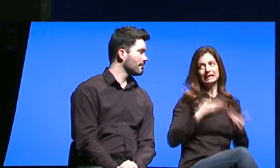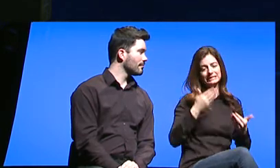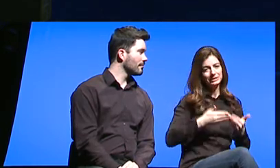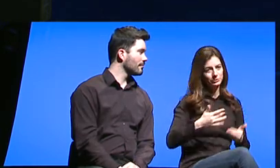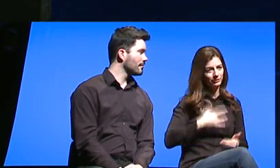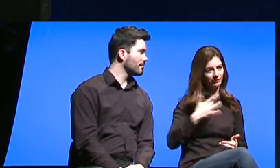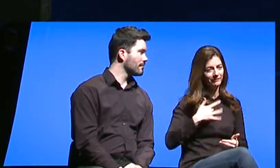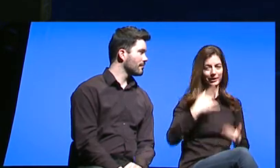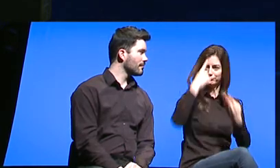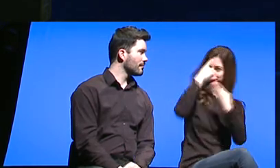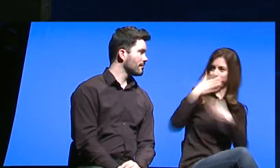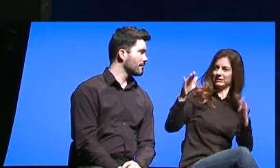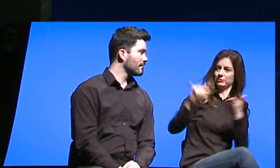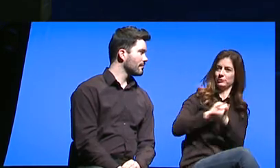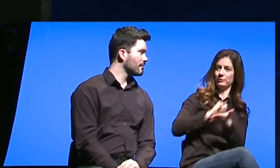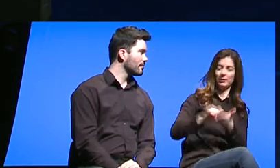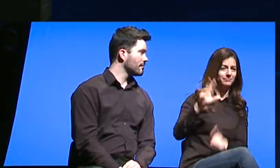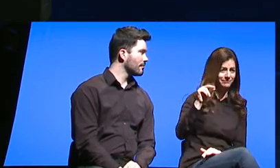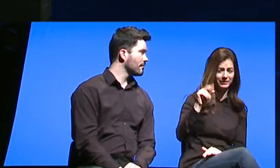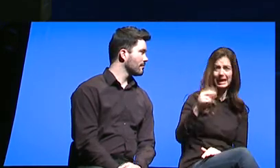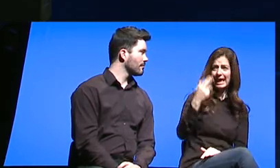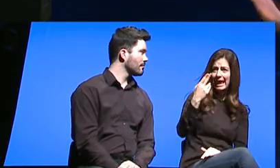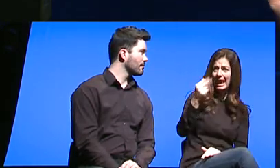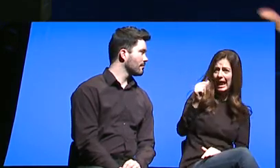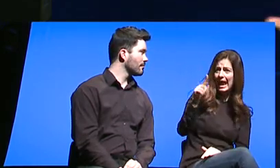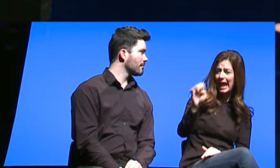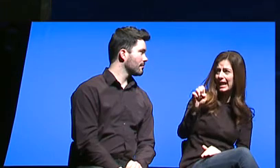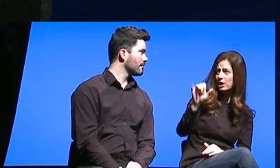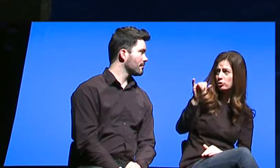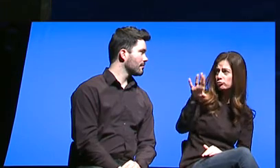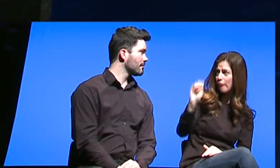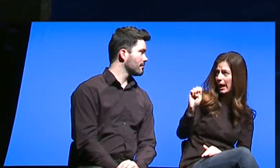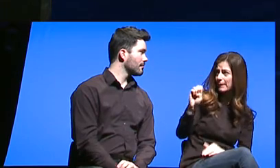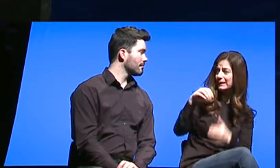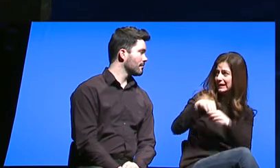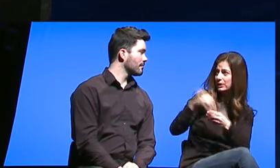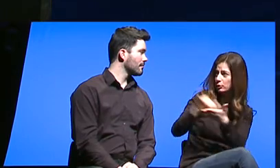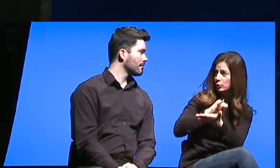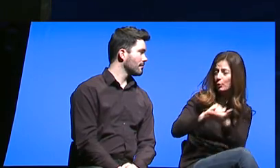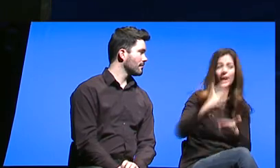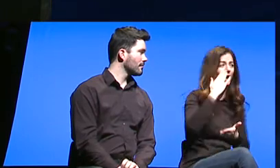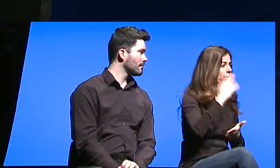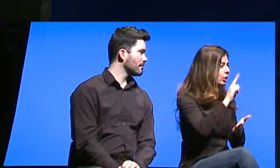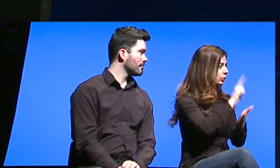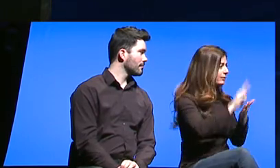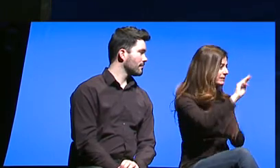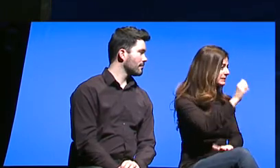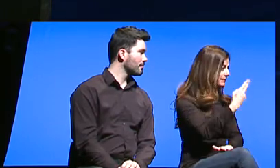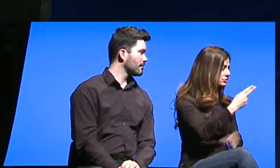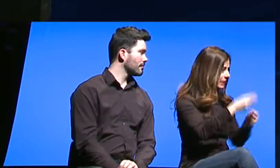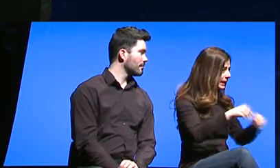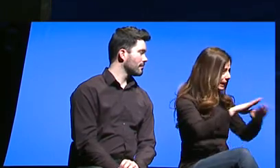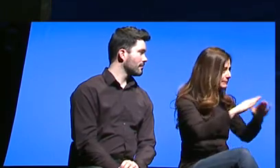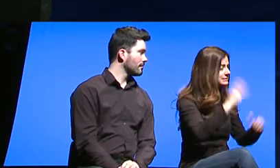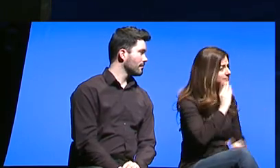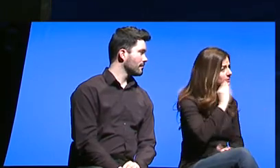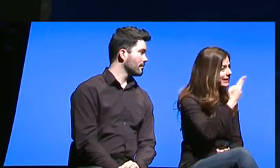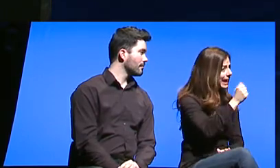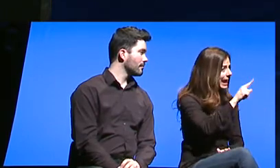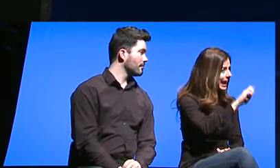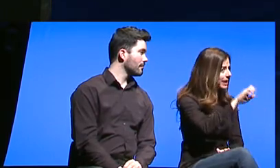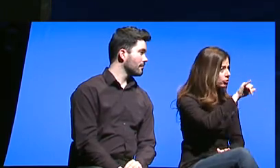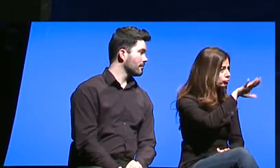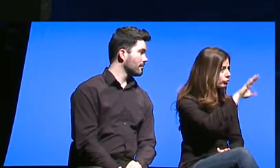it's not. I mean, we've had hate crimes in New York. I know there have been hate crimes on the University of Michigan campus, and so I think, you know, we may